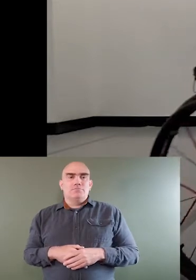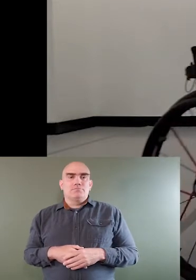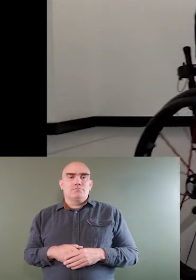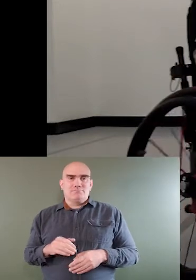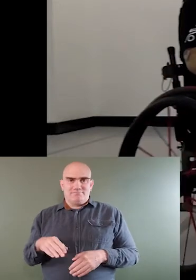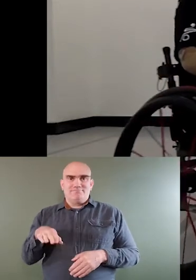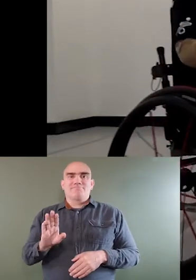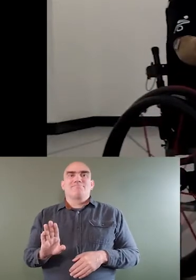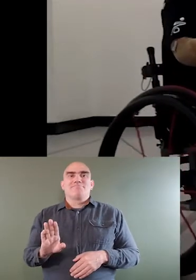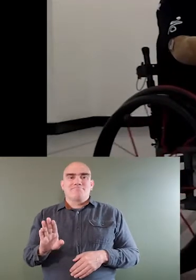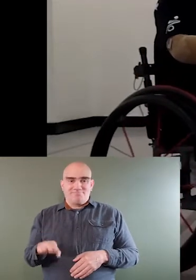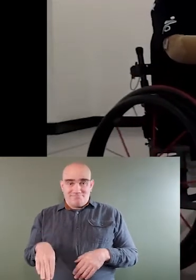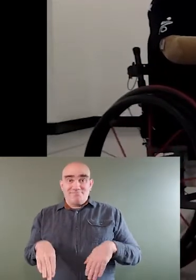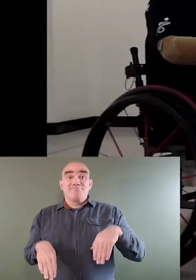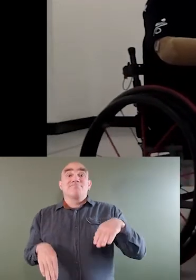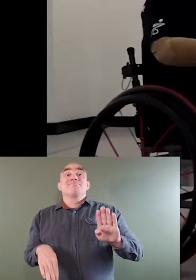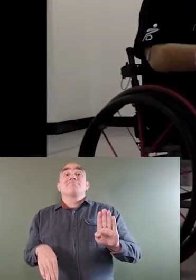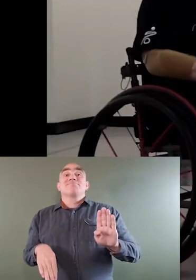Good.